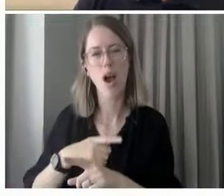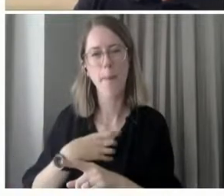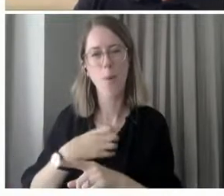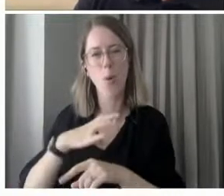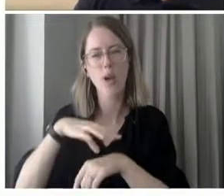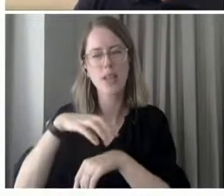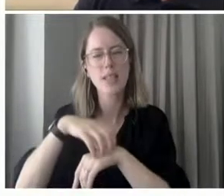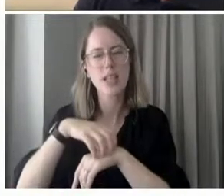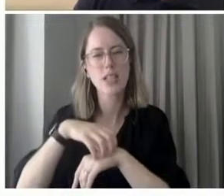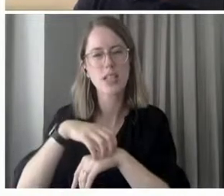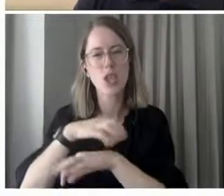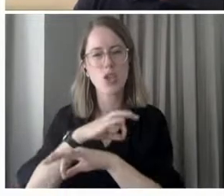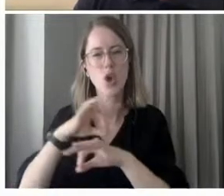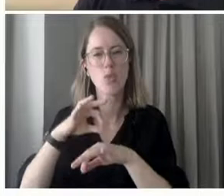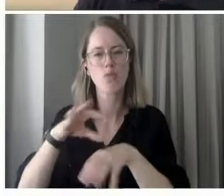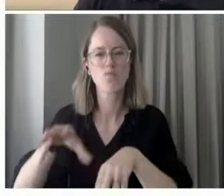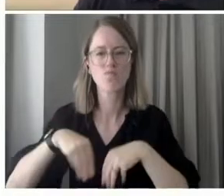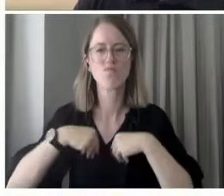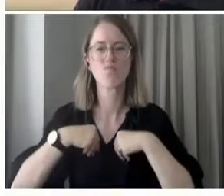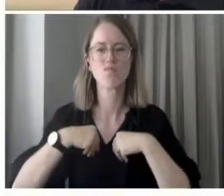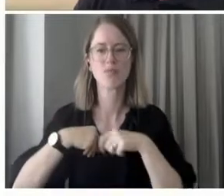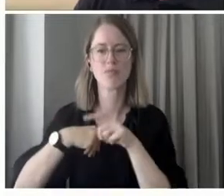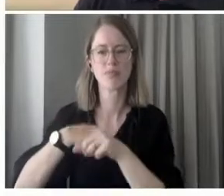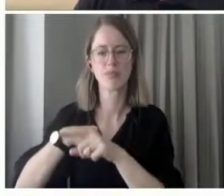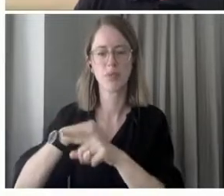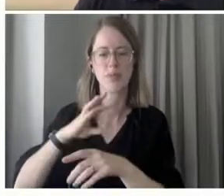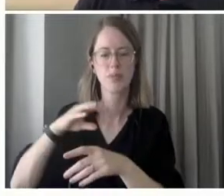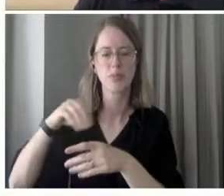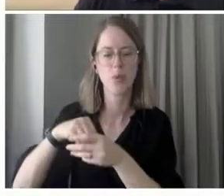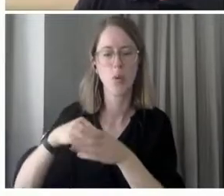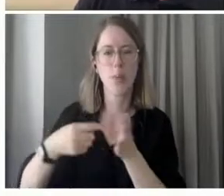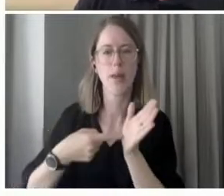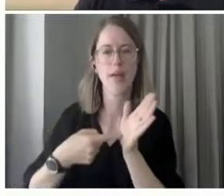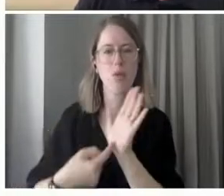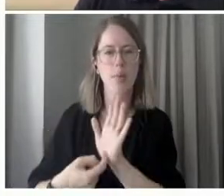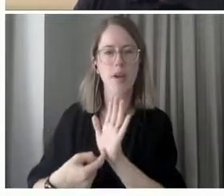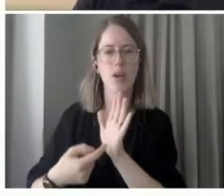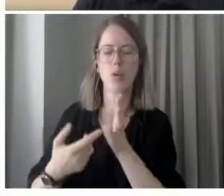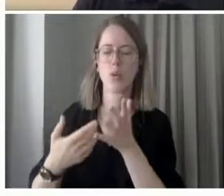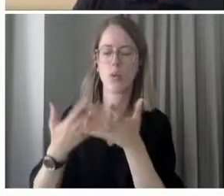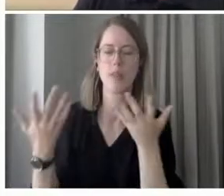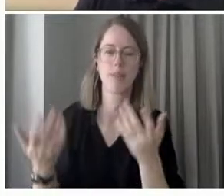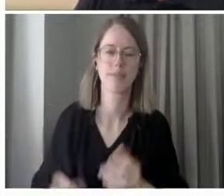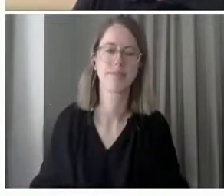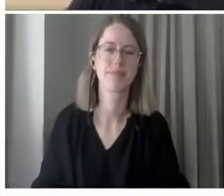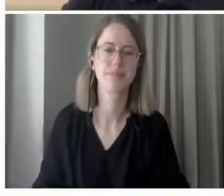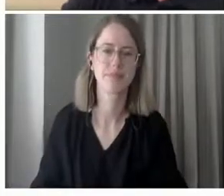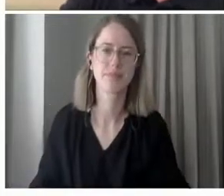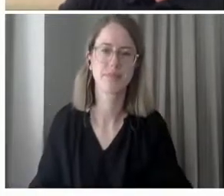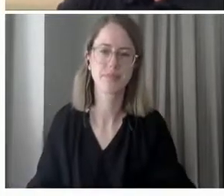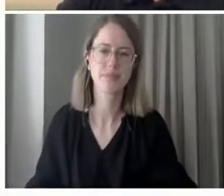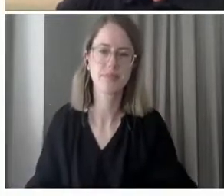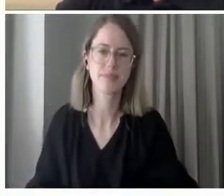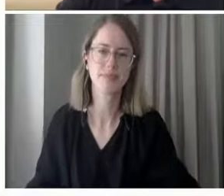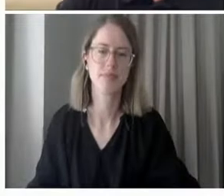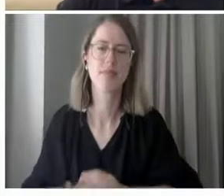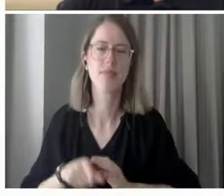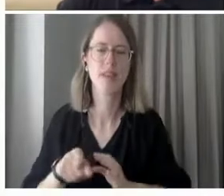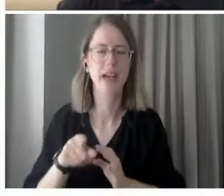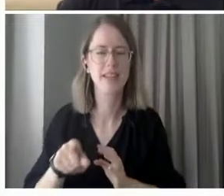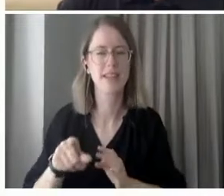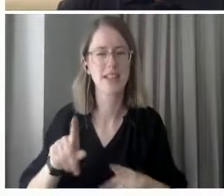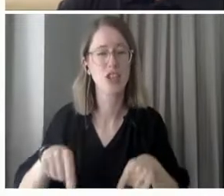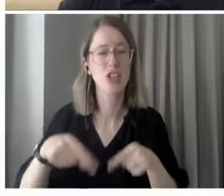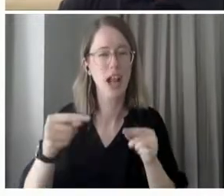organizations embracing this or showcasing it or platforming it or giving it space? So that's the provocation I think I